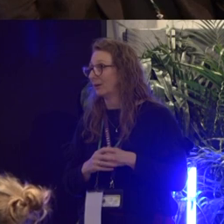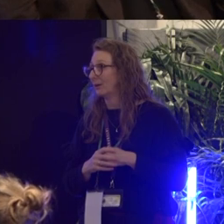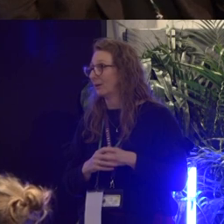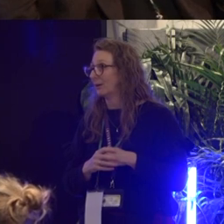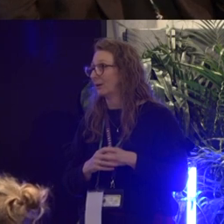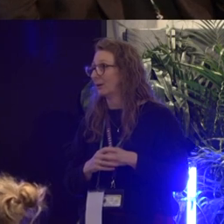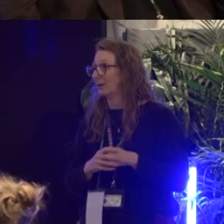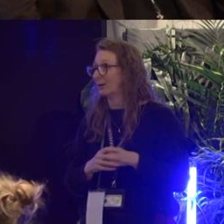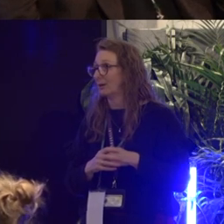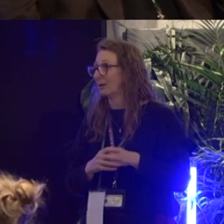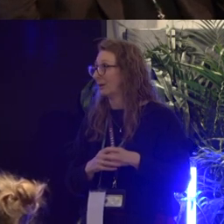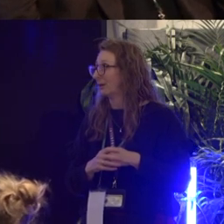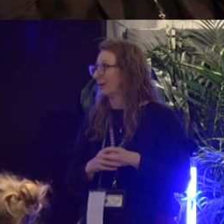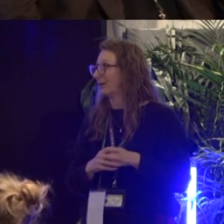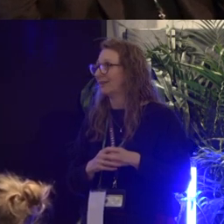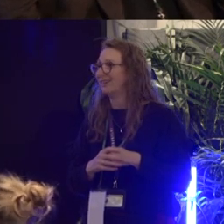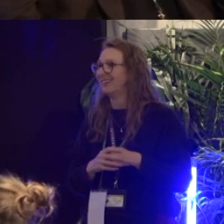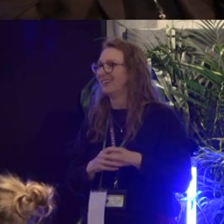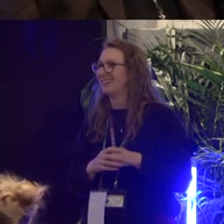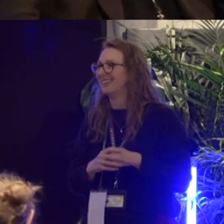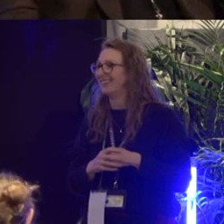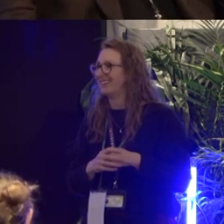What? Nah, you're lying.